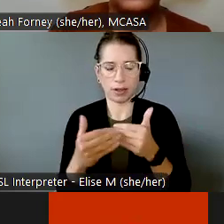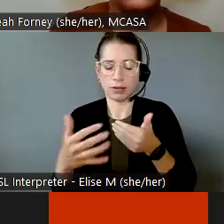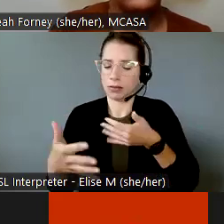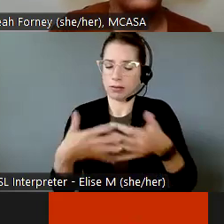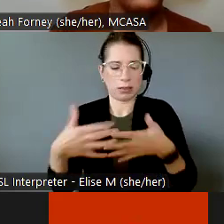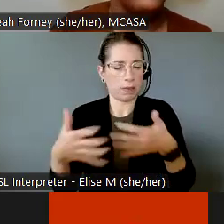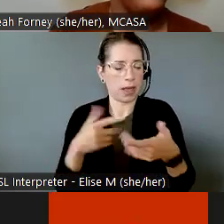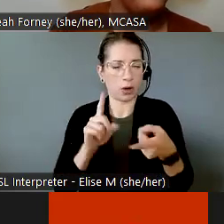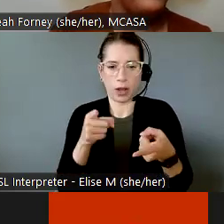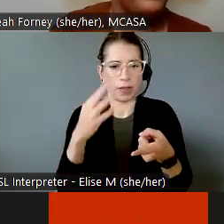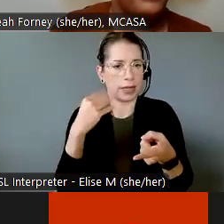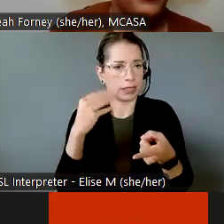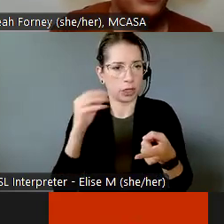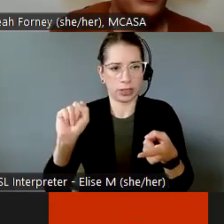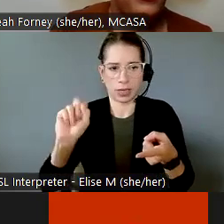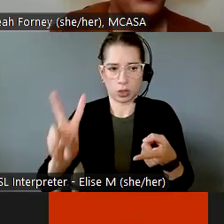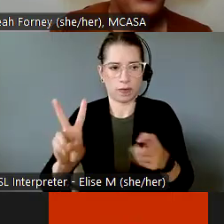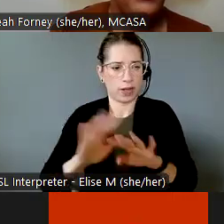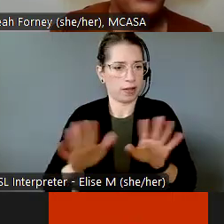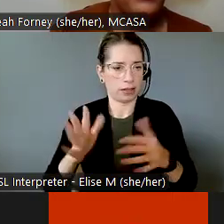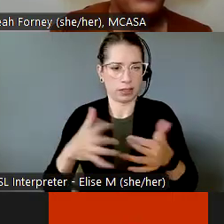sexual violence occurred.